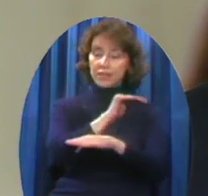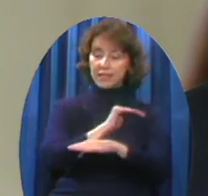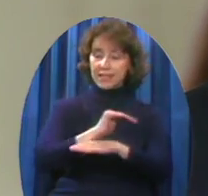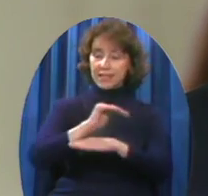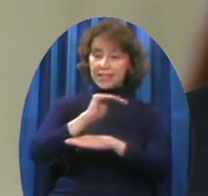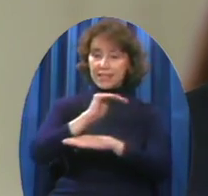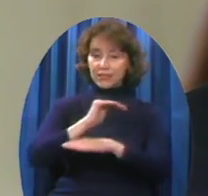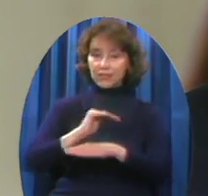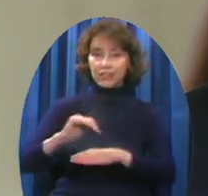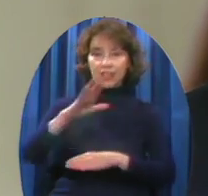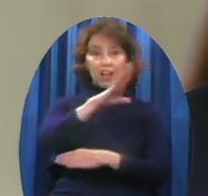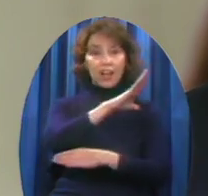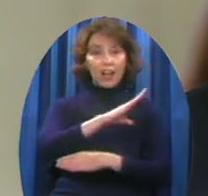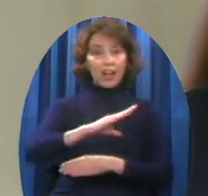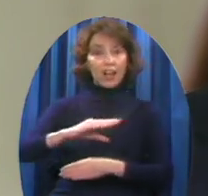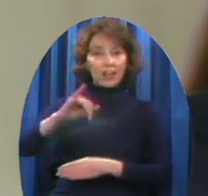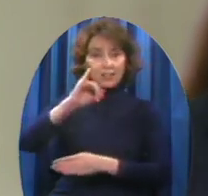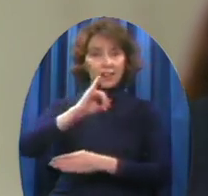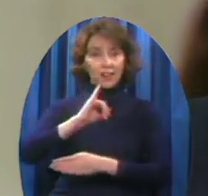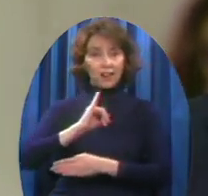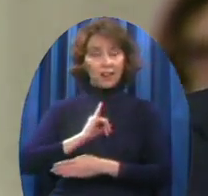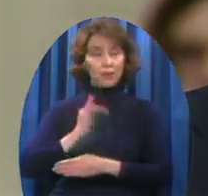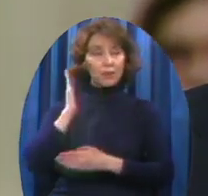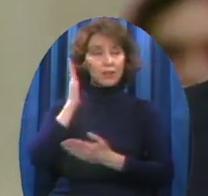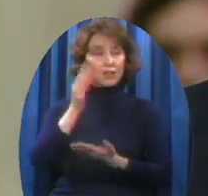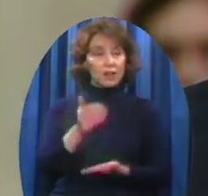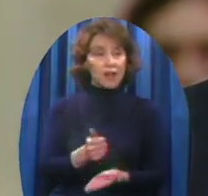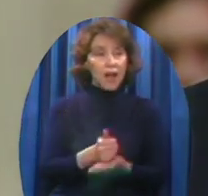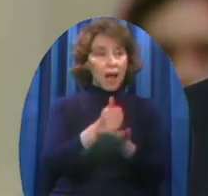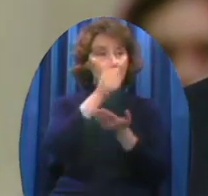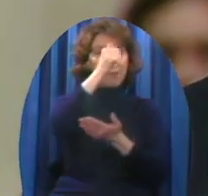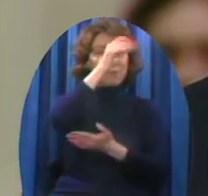evening, and I'll help him if he